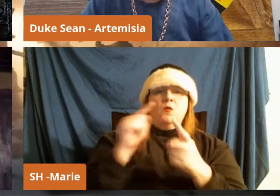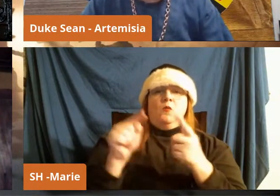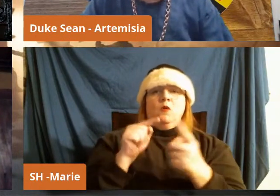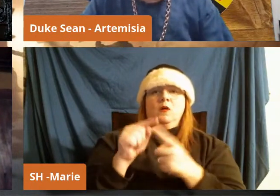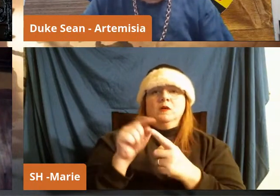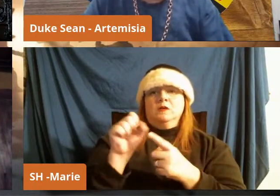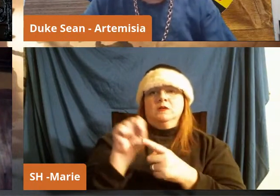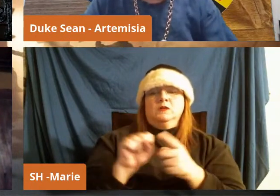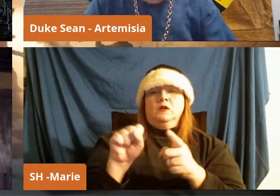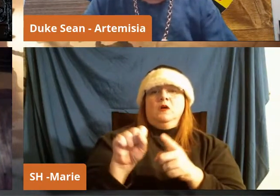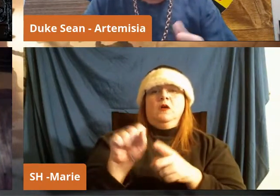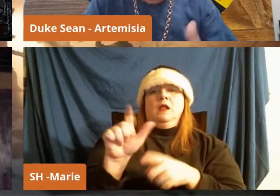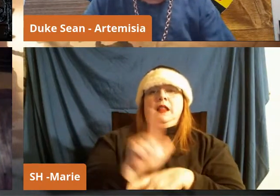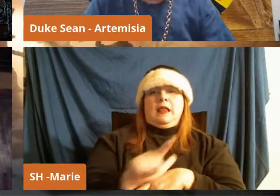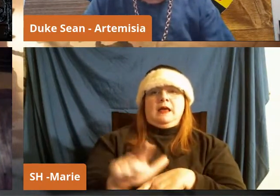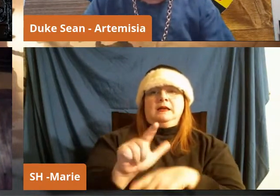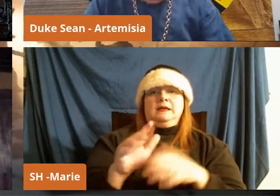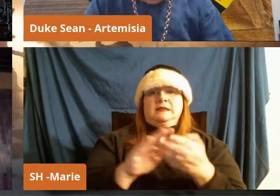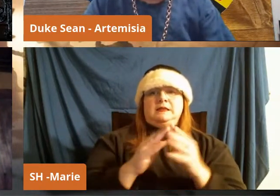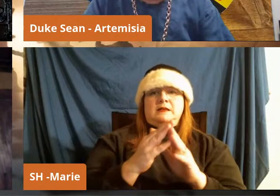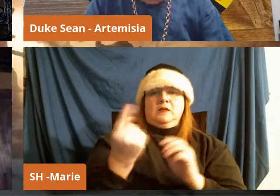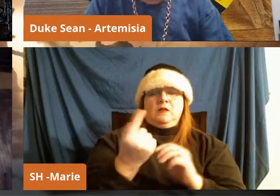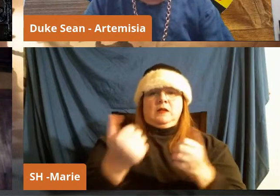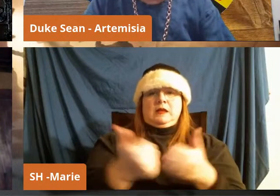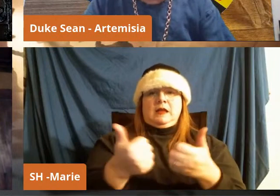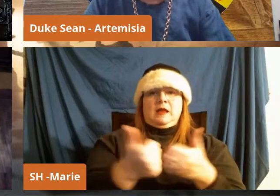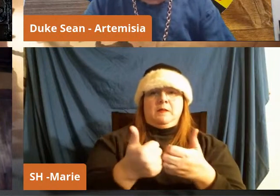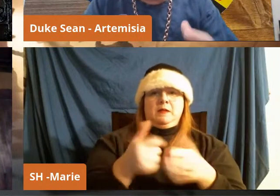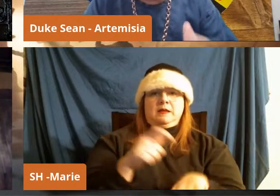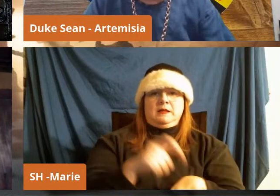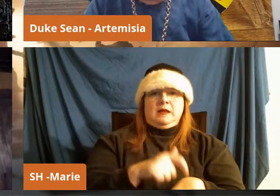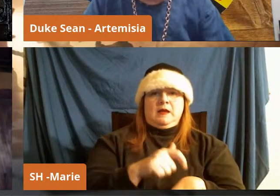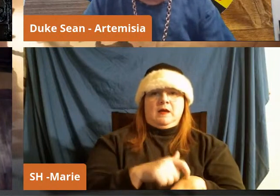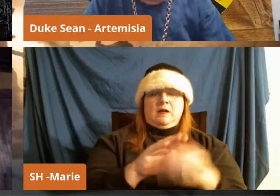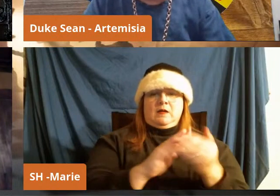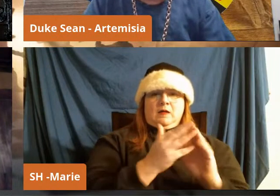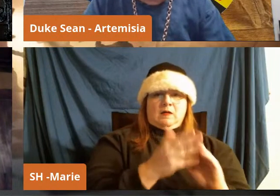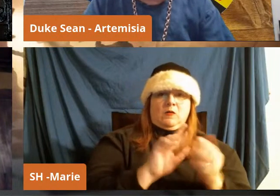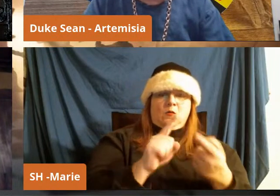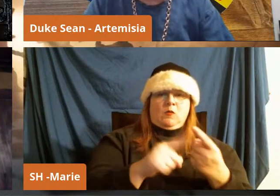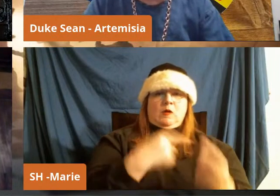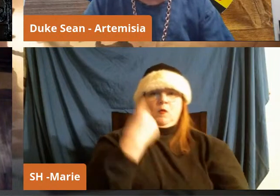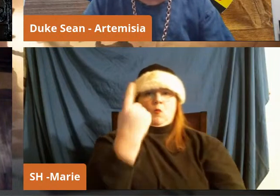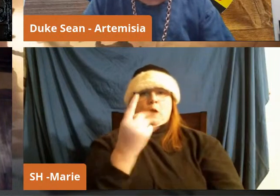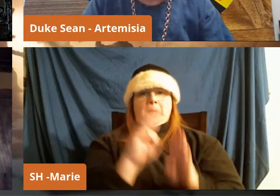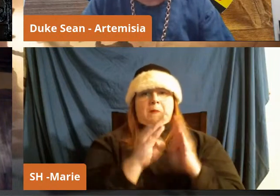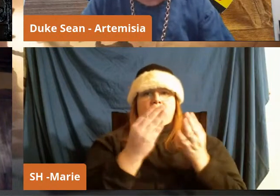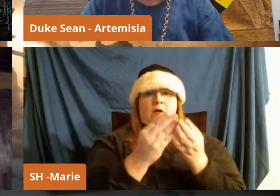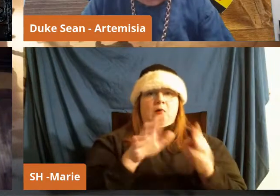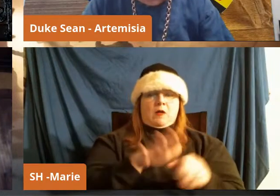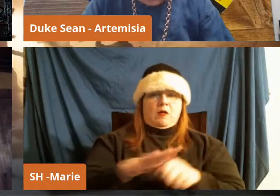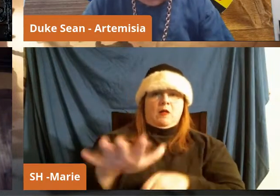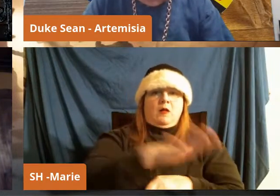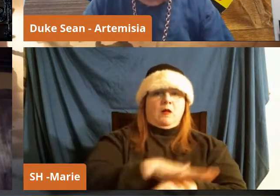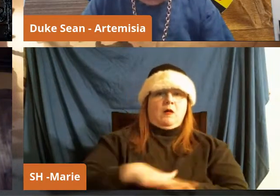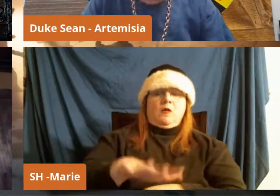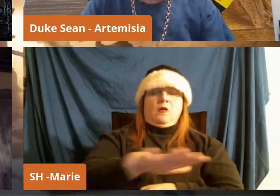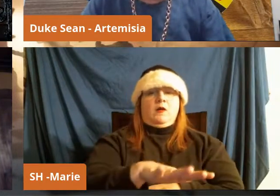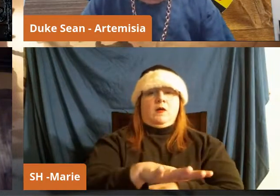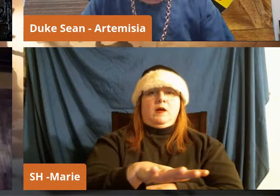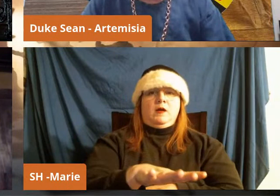Salt Lake City area was like kind of the only game in town, when we had the one barony that covered the greater Salt Lake metro